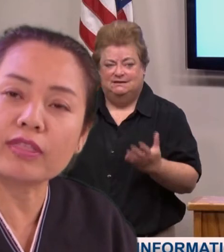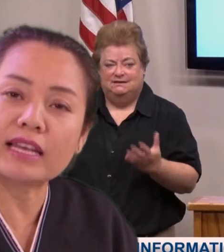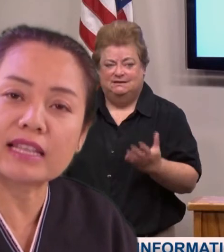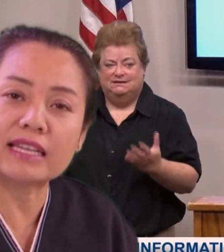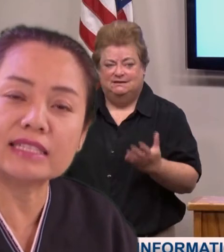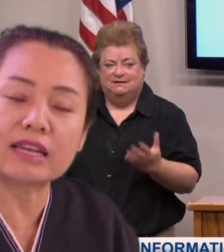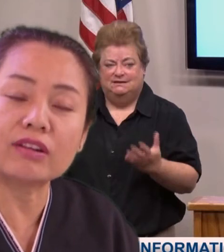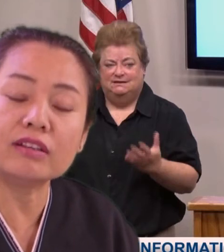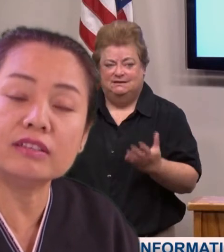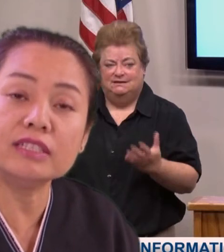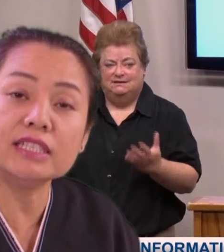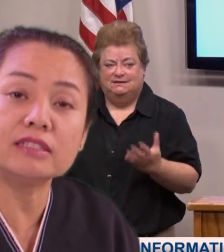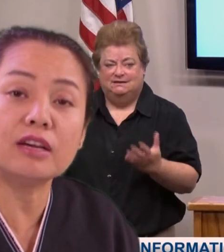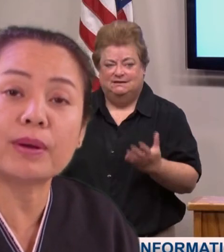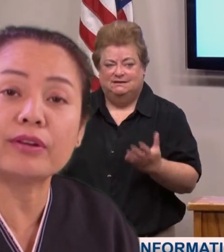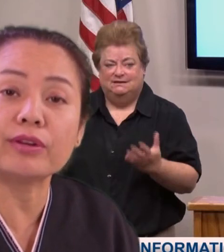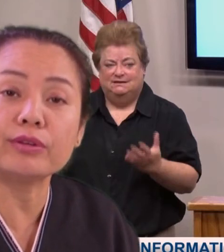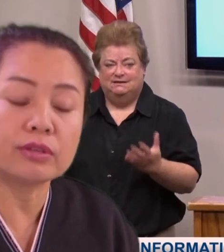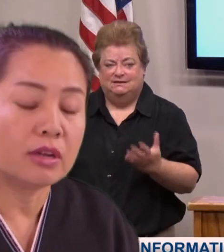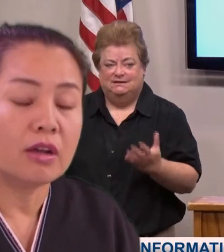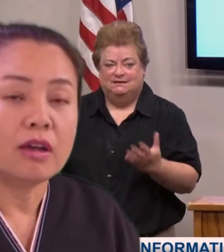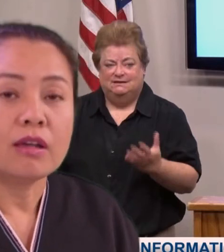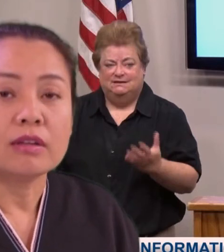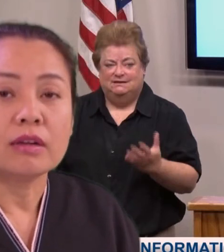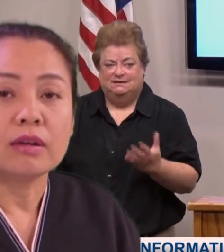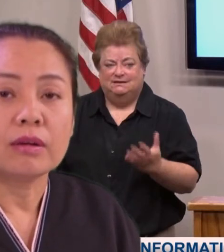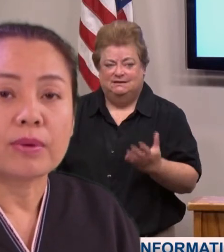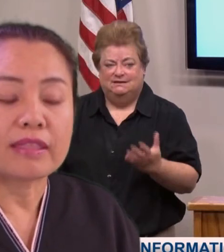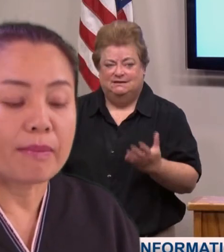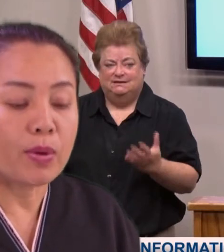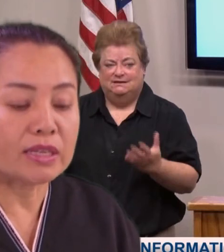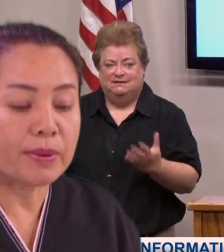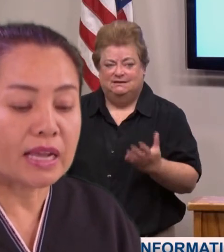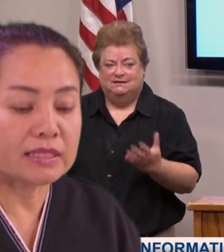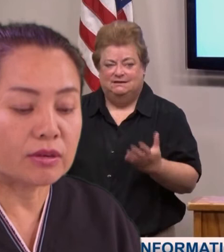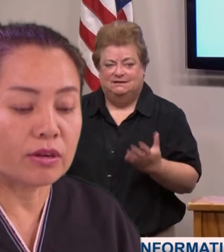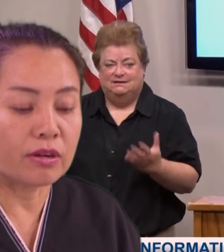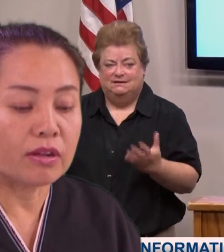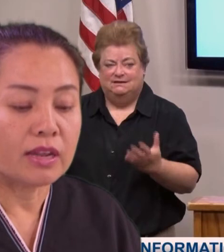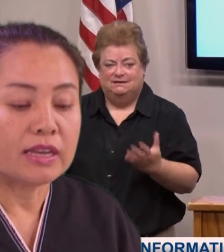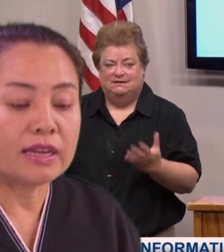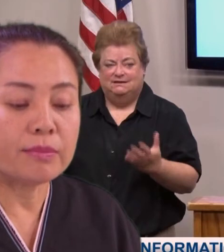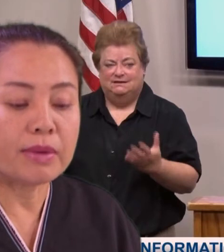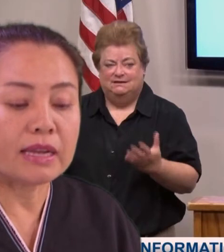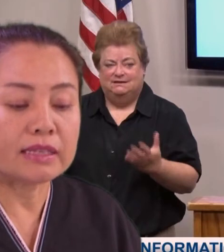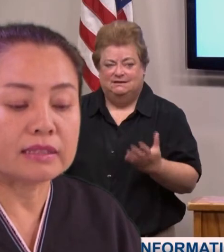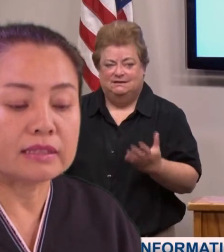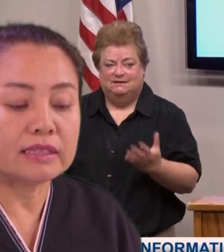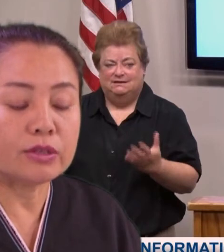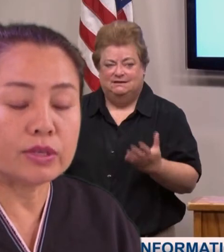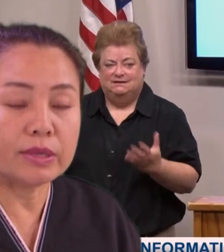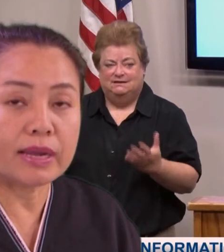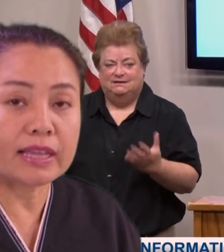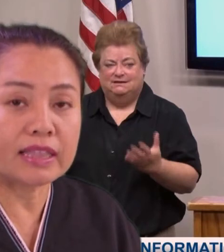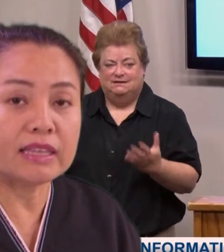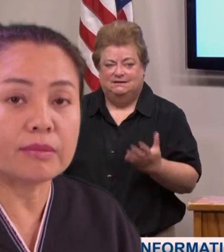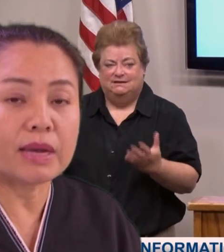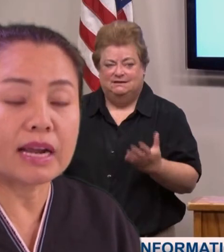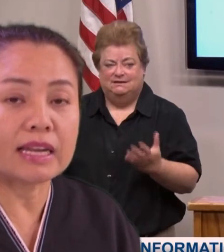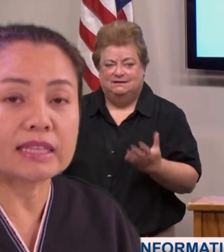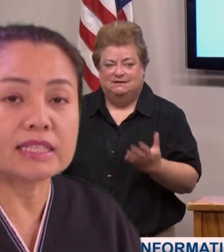questions about the health